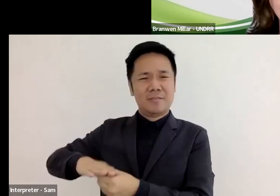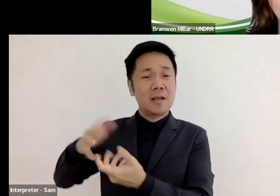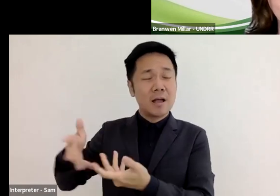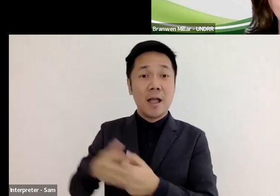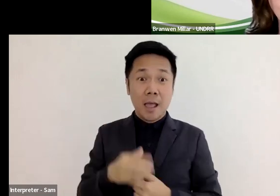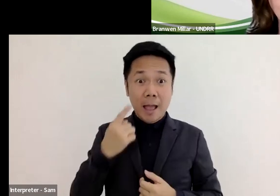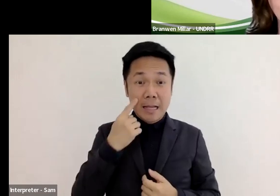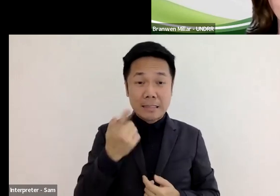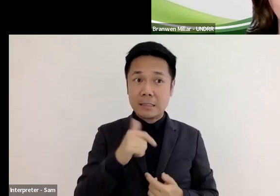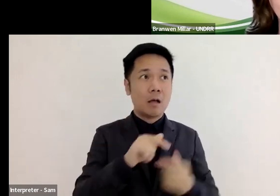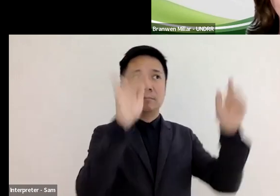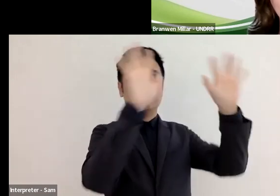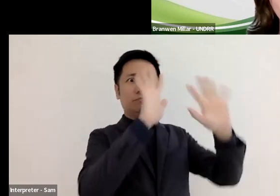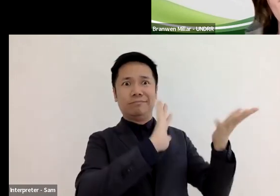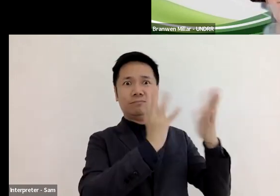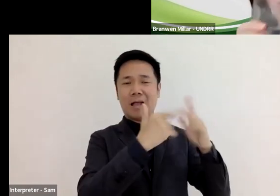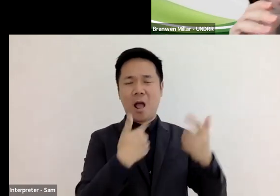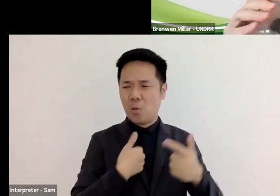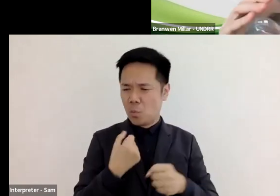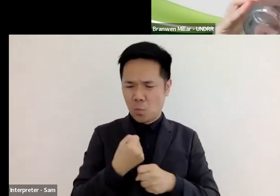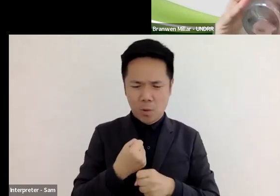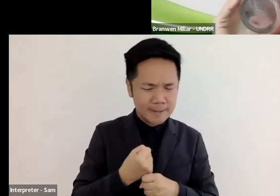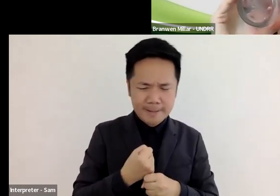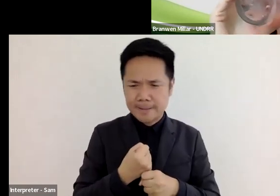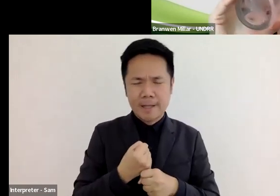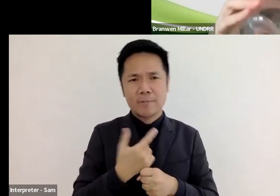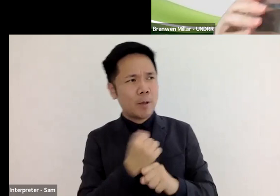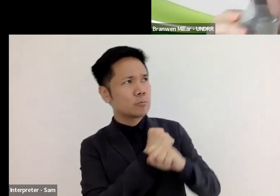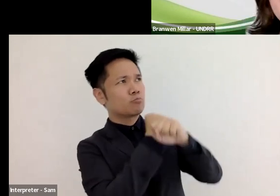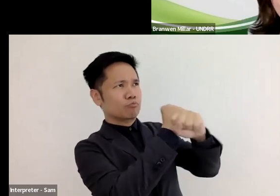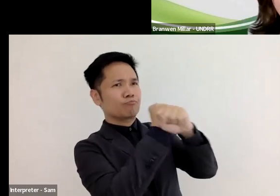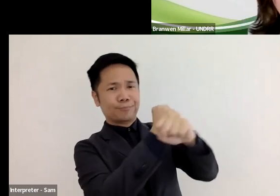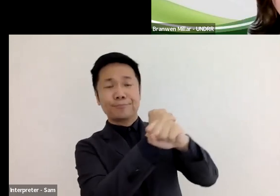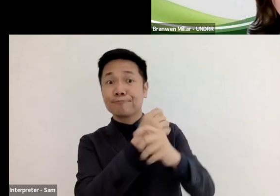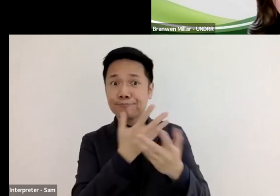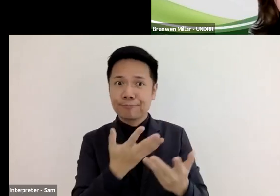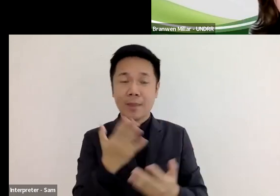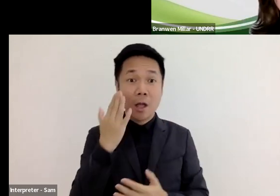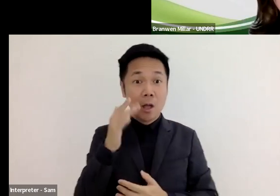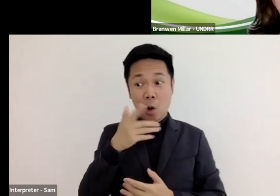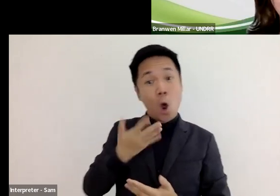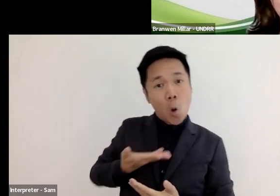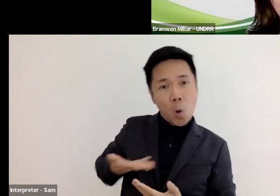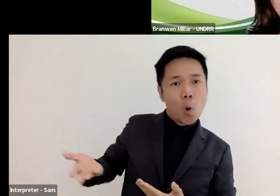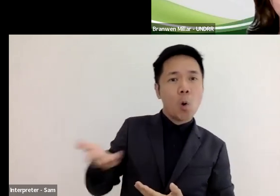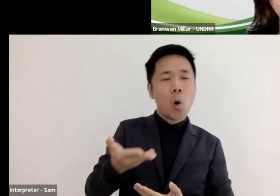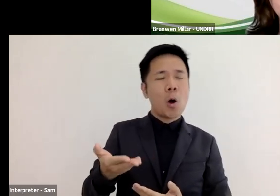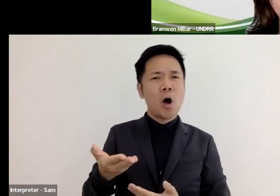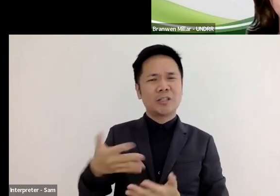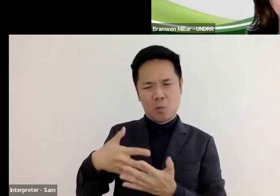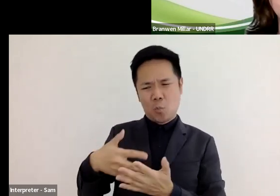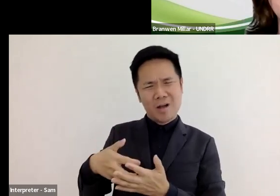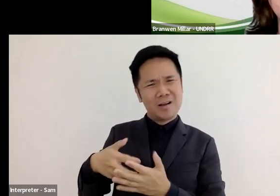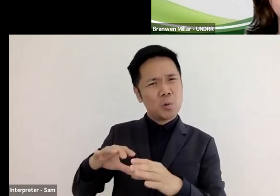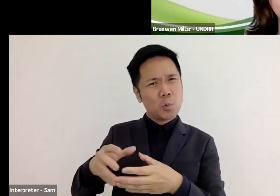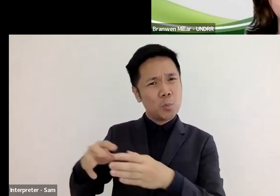goal of our climate change work is to build climate resilience so that our people, including vulnerable and